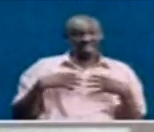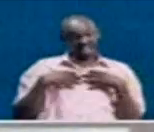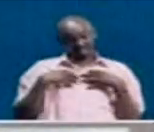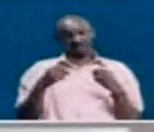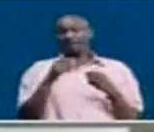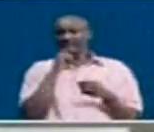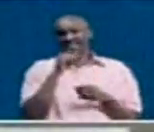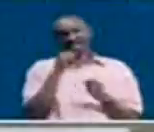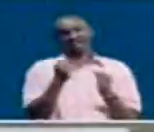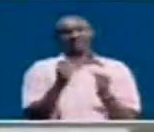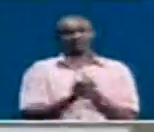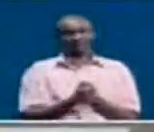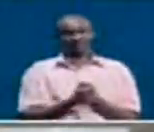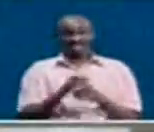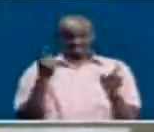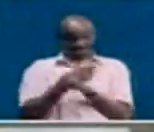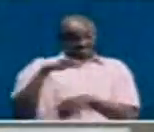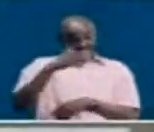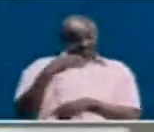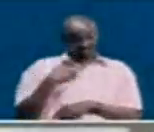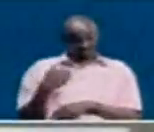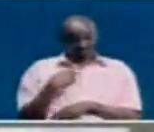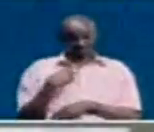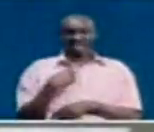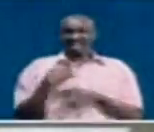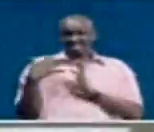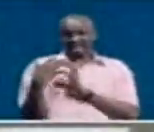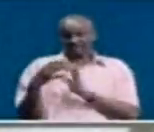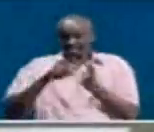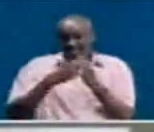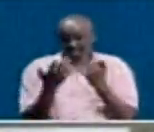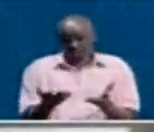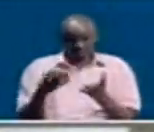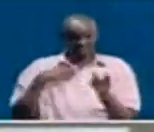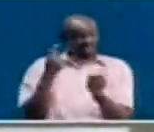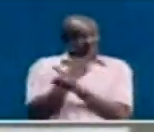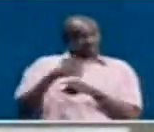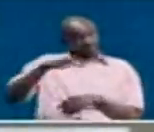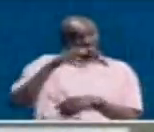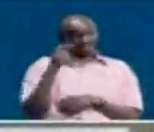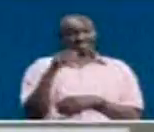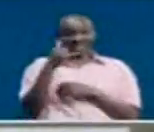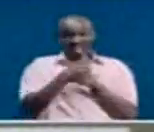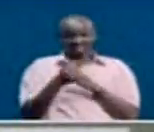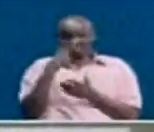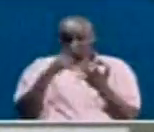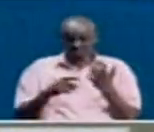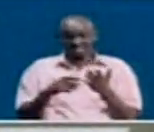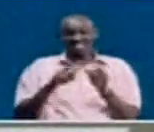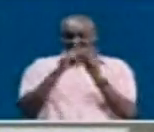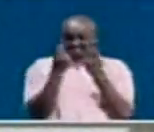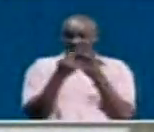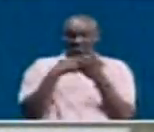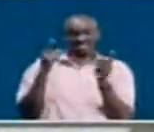than men do. Elsewhere, the annual Kenya Cup rugby competition kicked off today in several parts of the country, with a number of teams recording